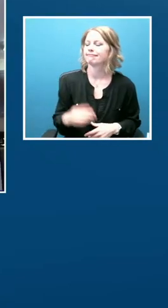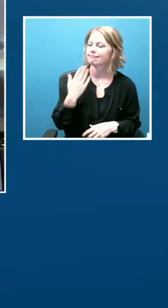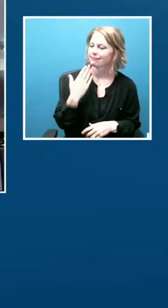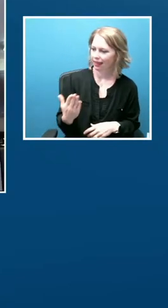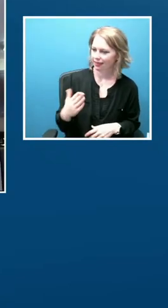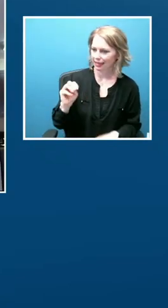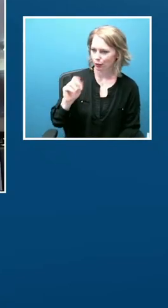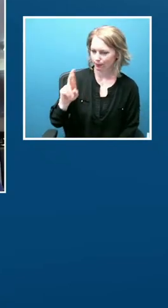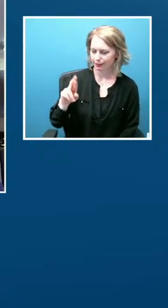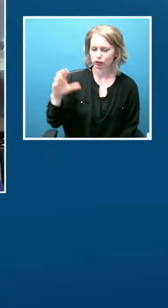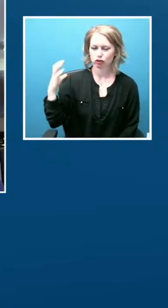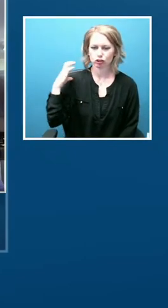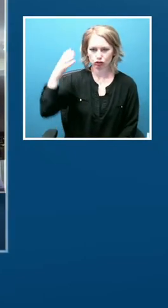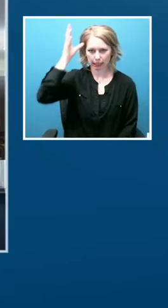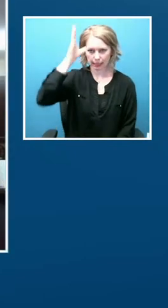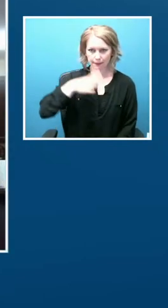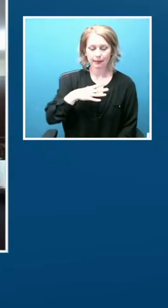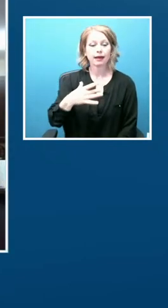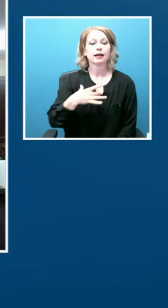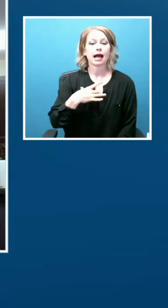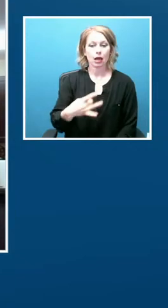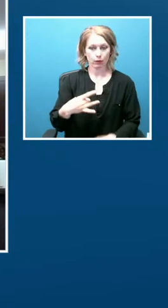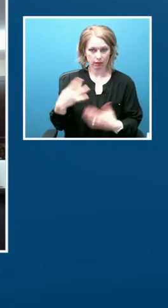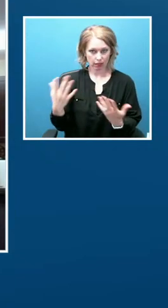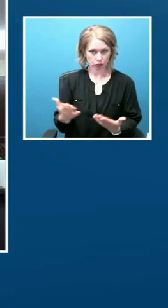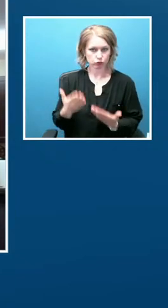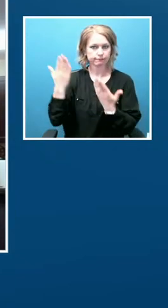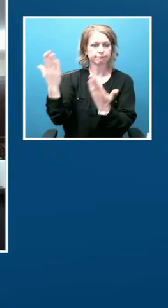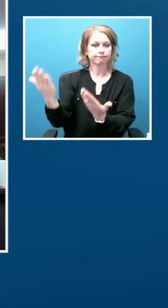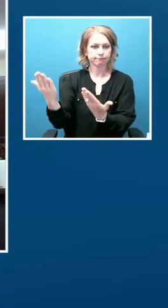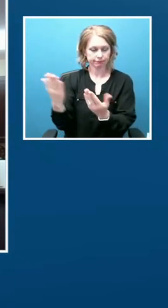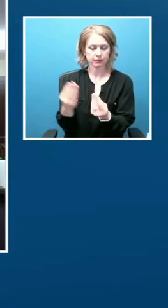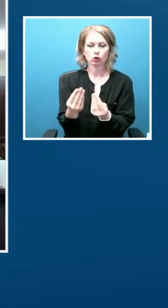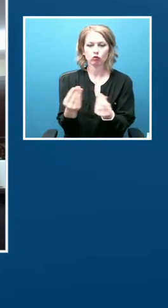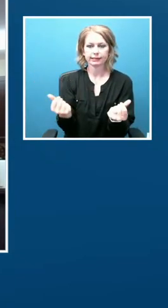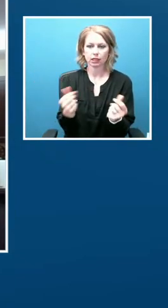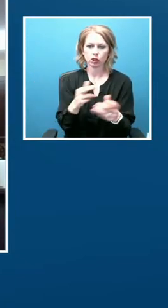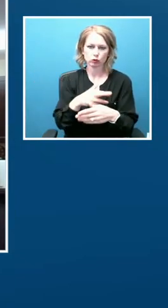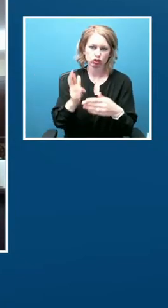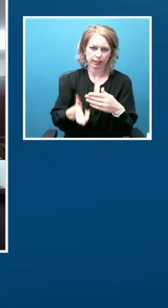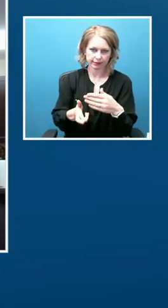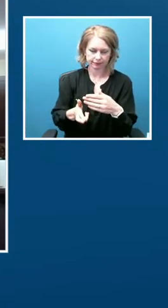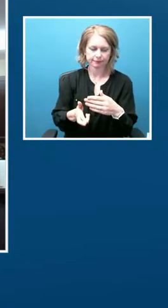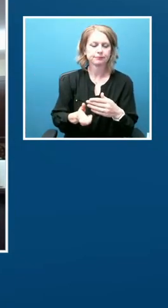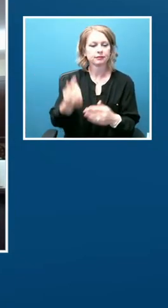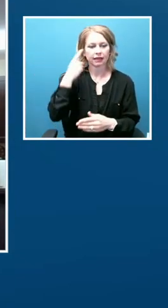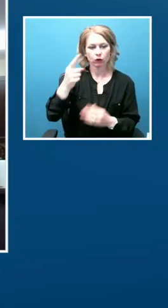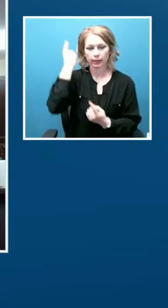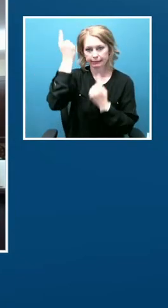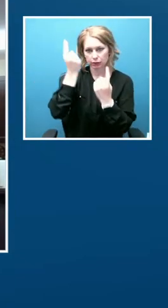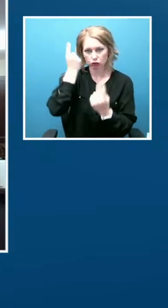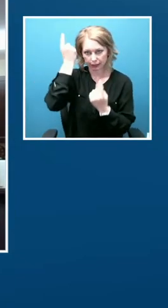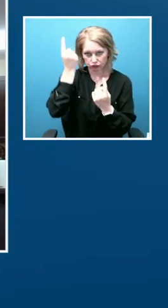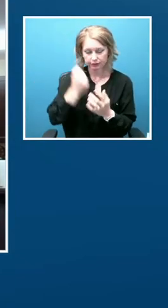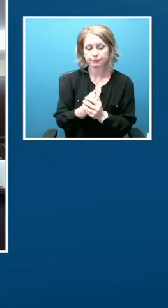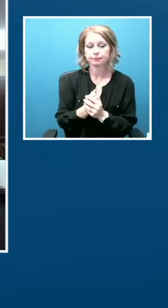to provide the following resolution of the Credentials Committee for consideration. This